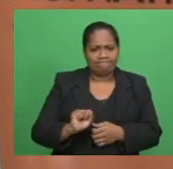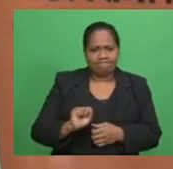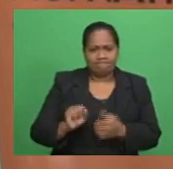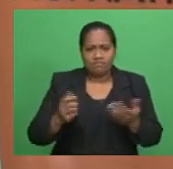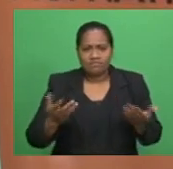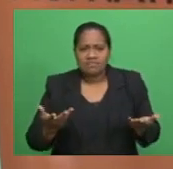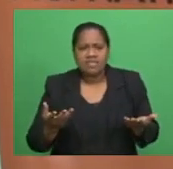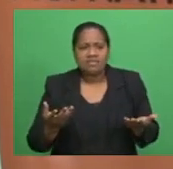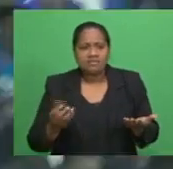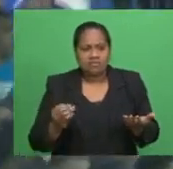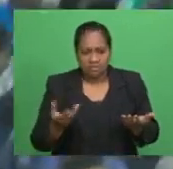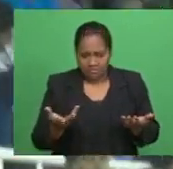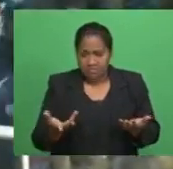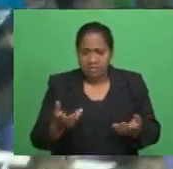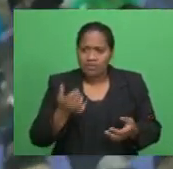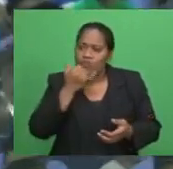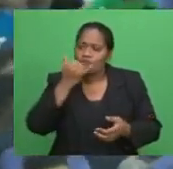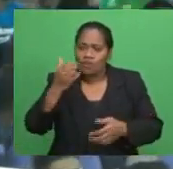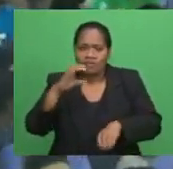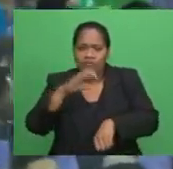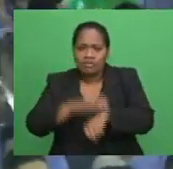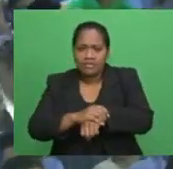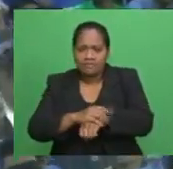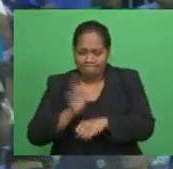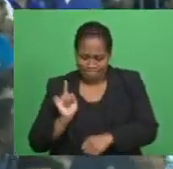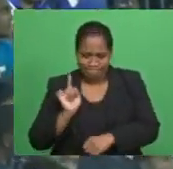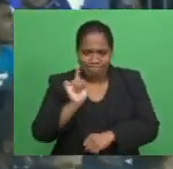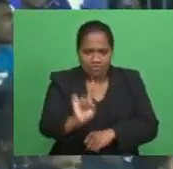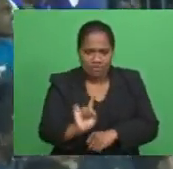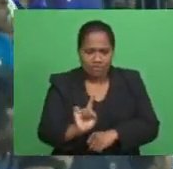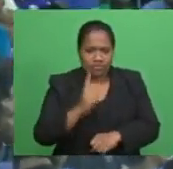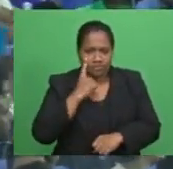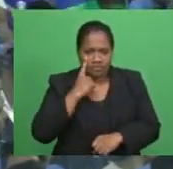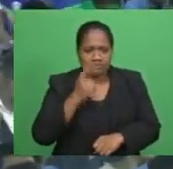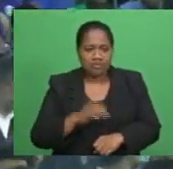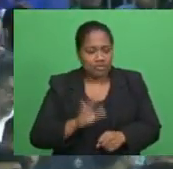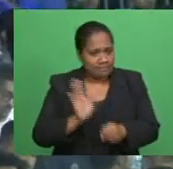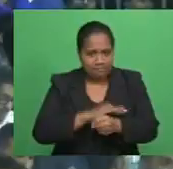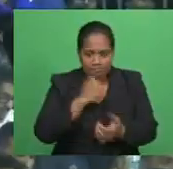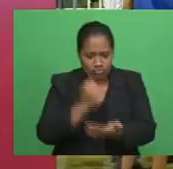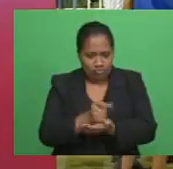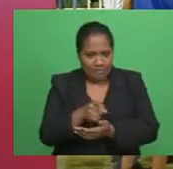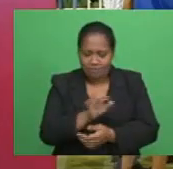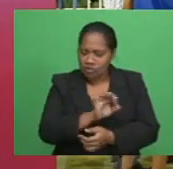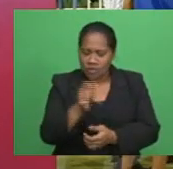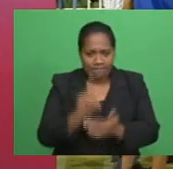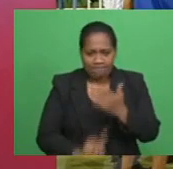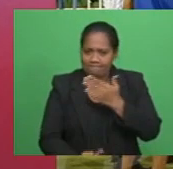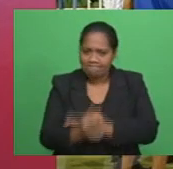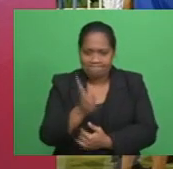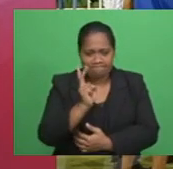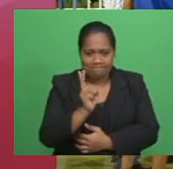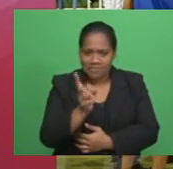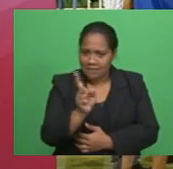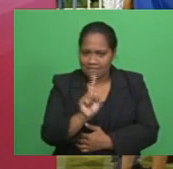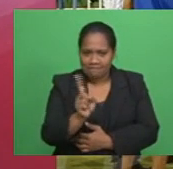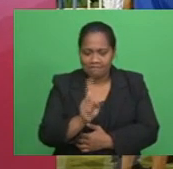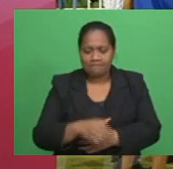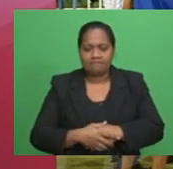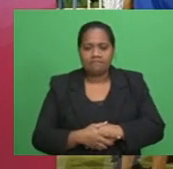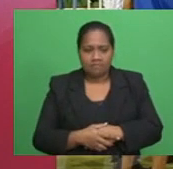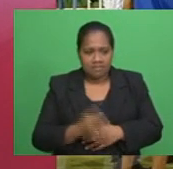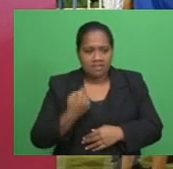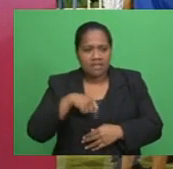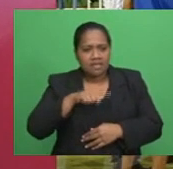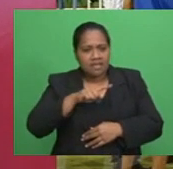that called in the police. The Fiji FA says they'll make sure this does not happen again in the future. We are committed to strictly